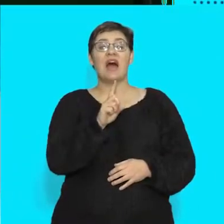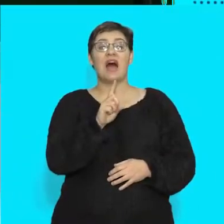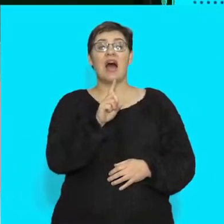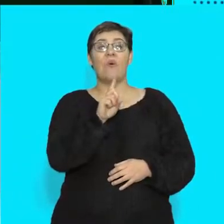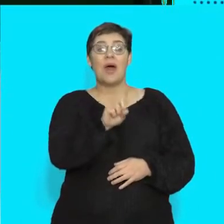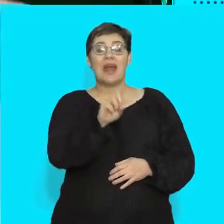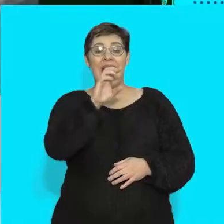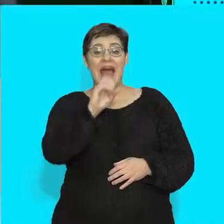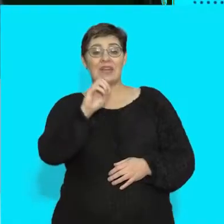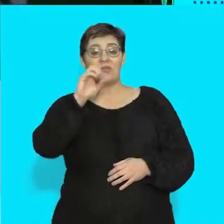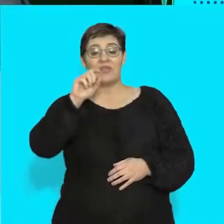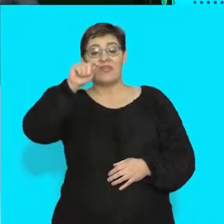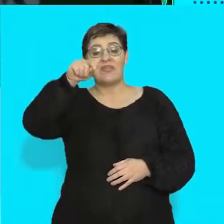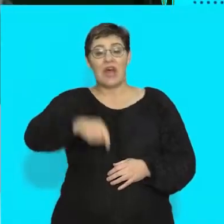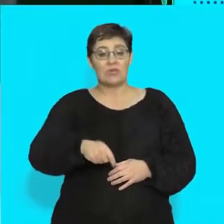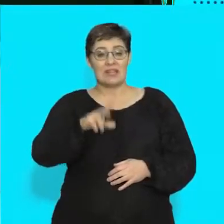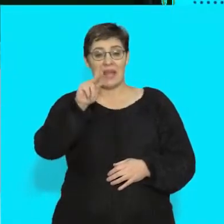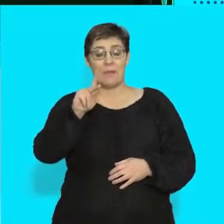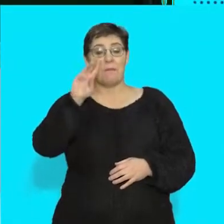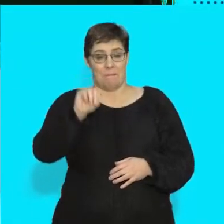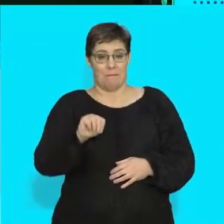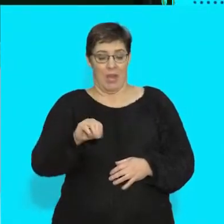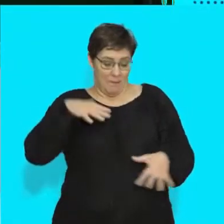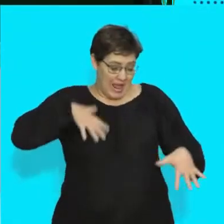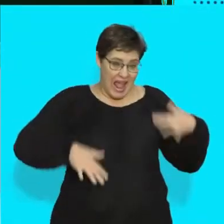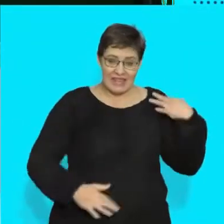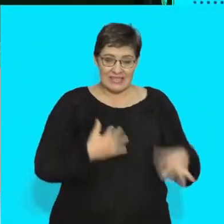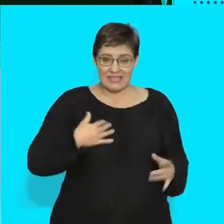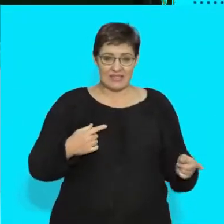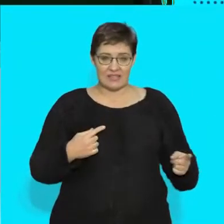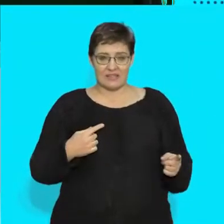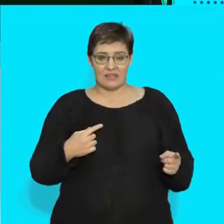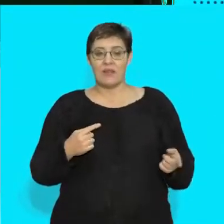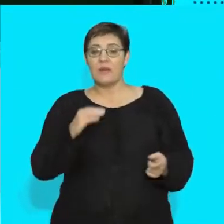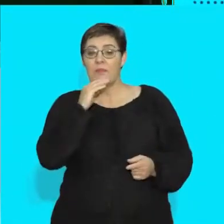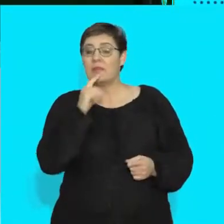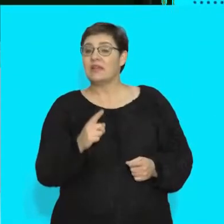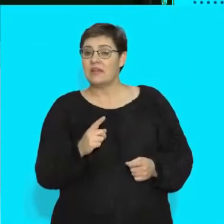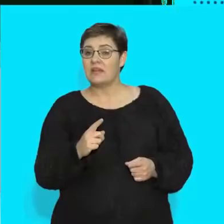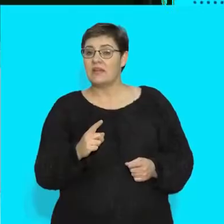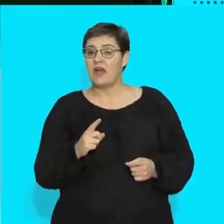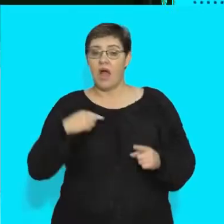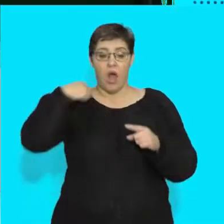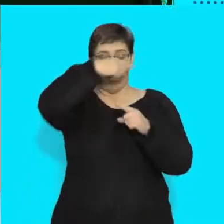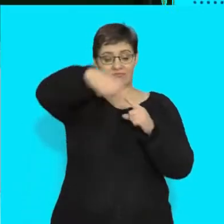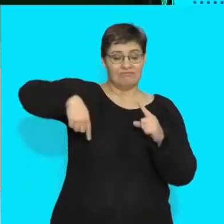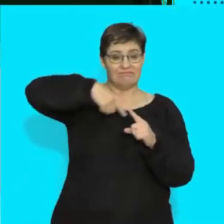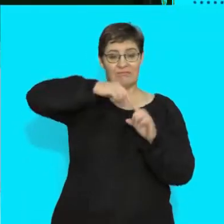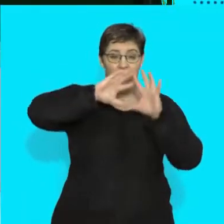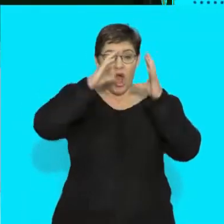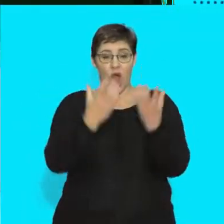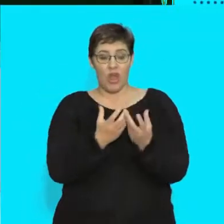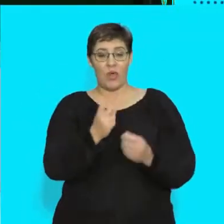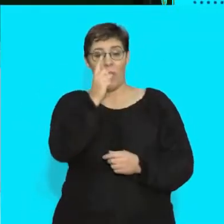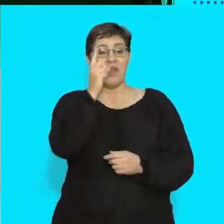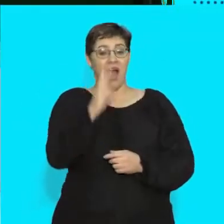100,000 kilometers, you have enough blood vessels in your body to go 1.5 times around the earth, right?